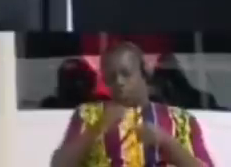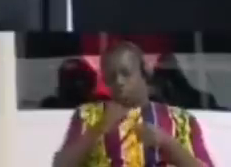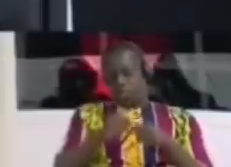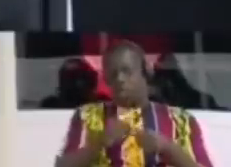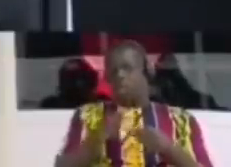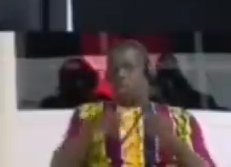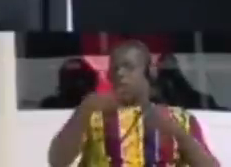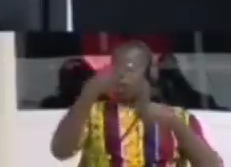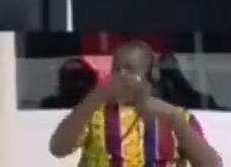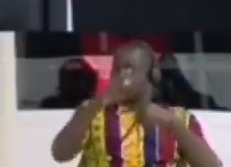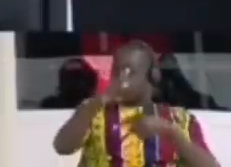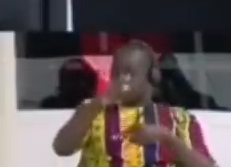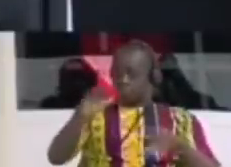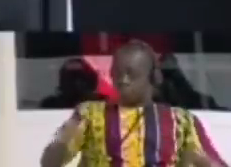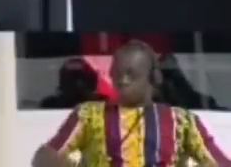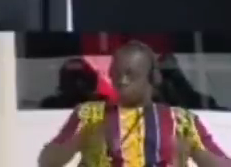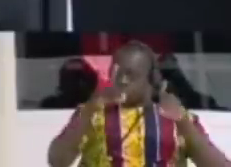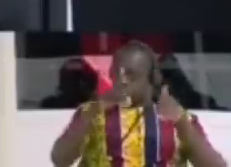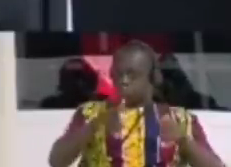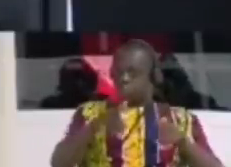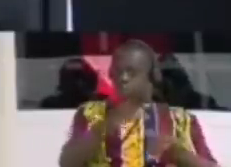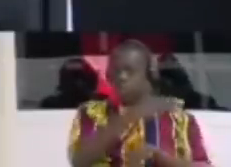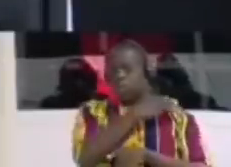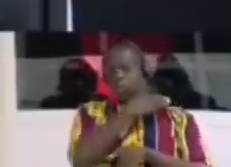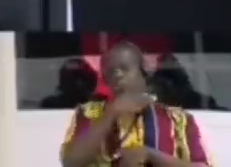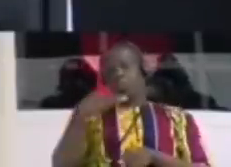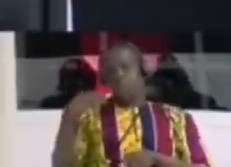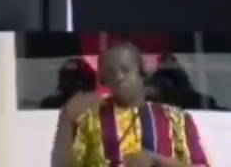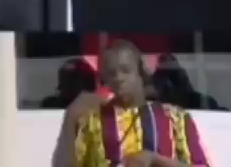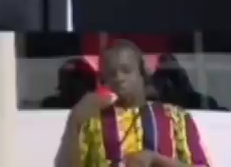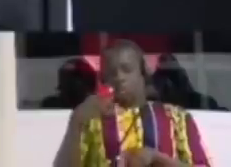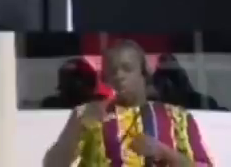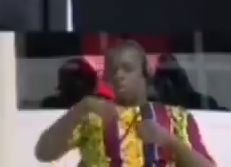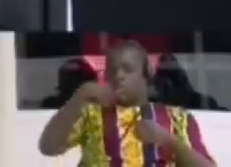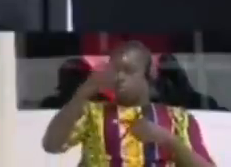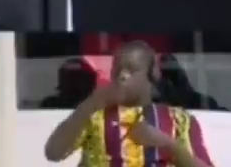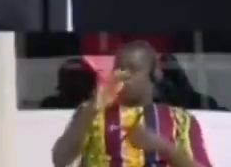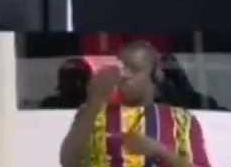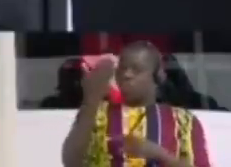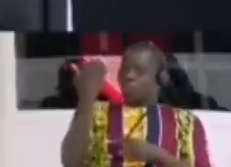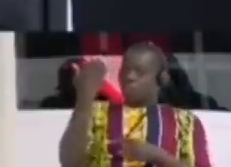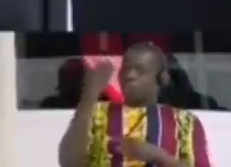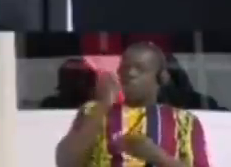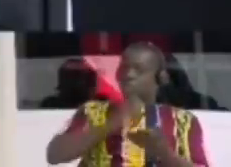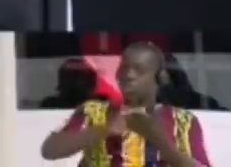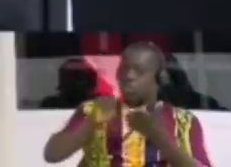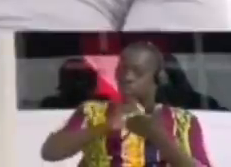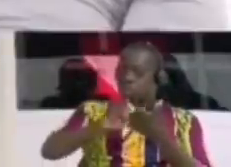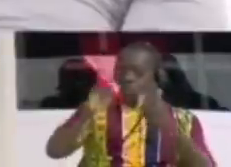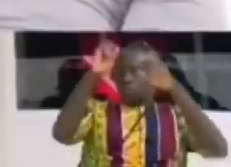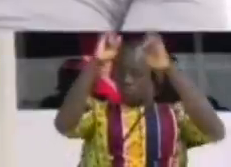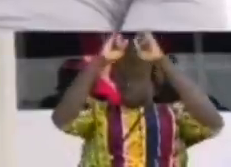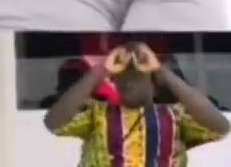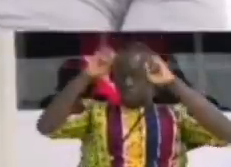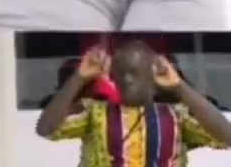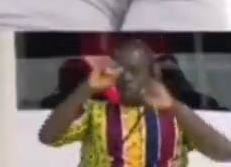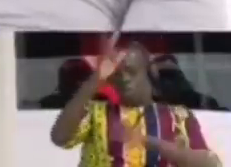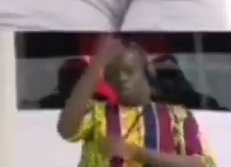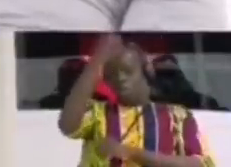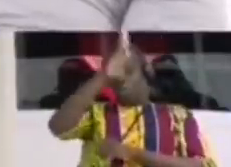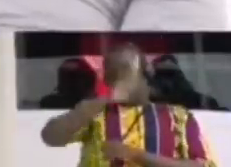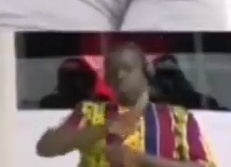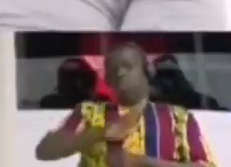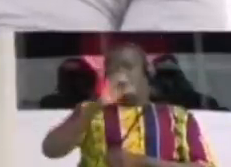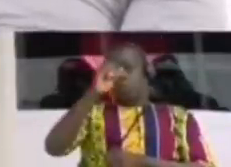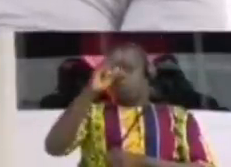You also participated in the murder of former Secretary of State, Honorable Ousmane